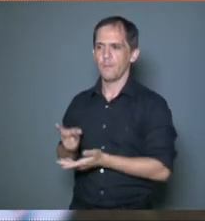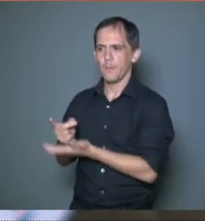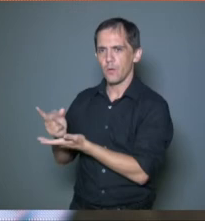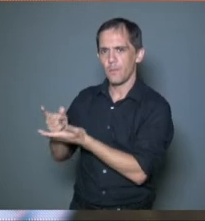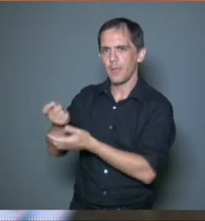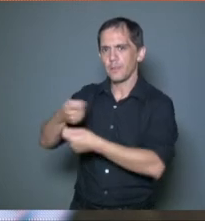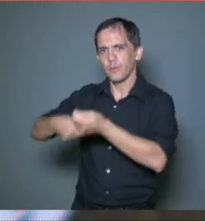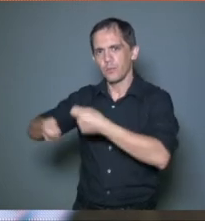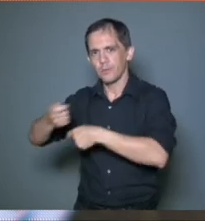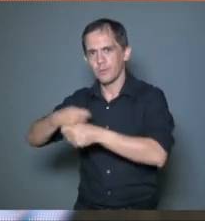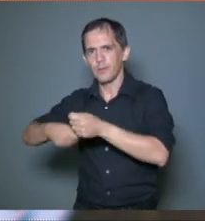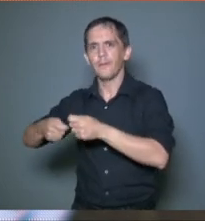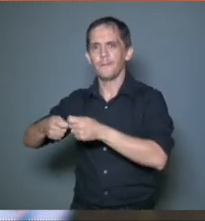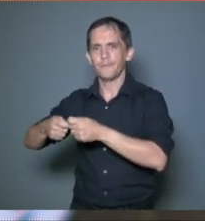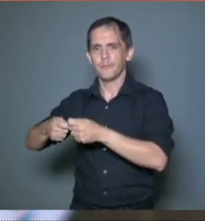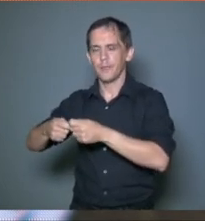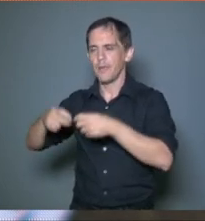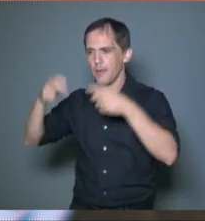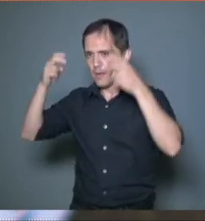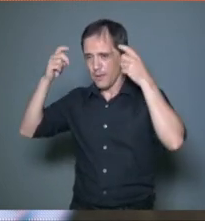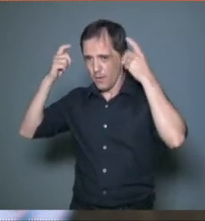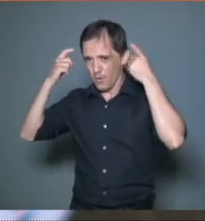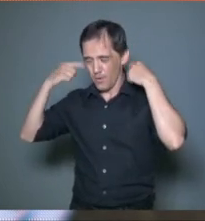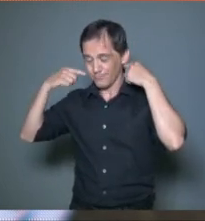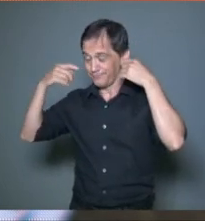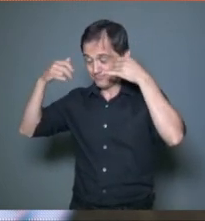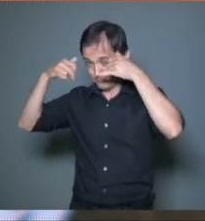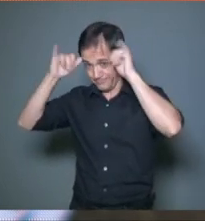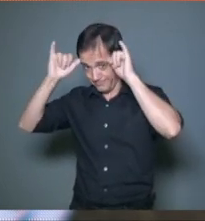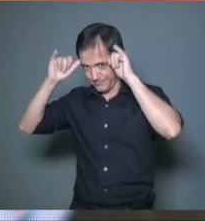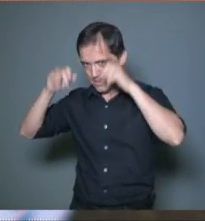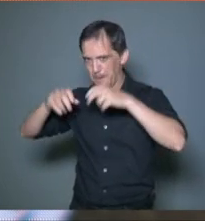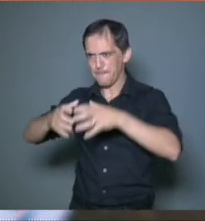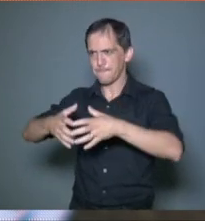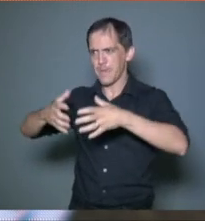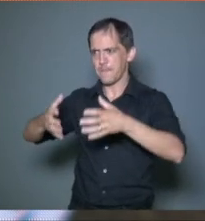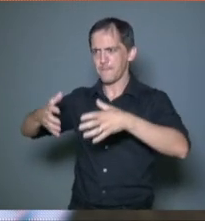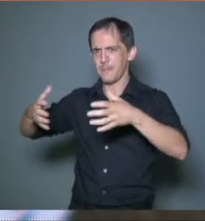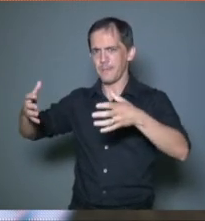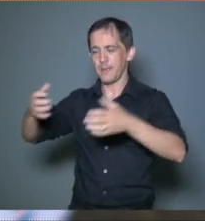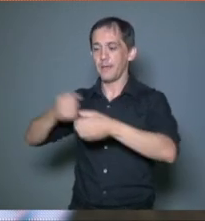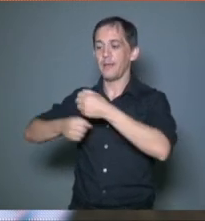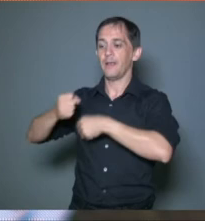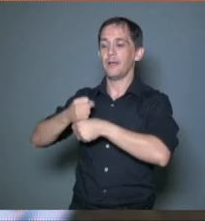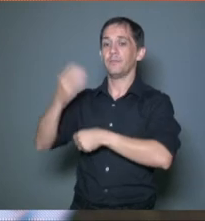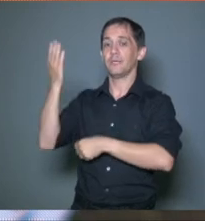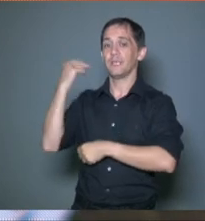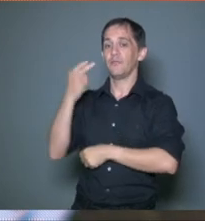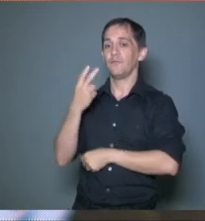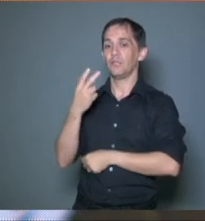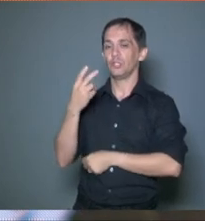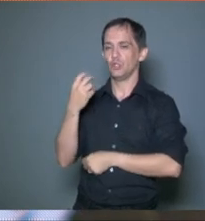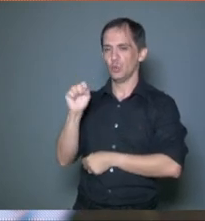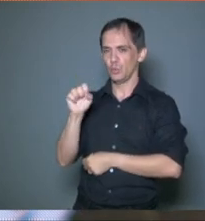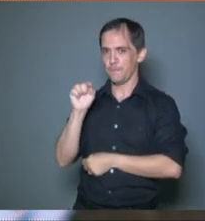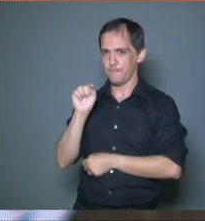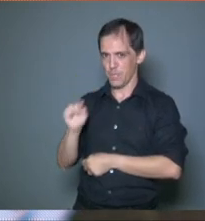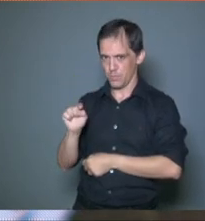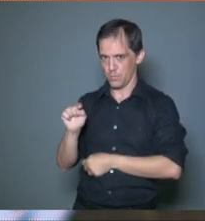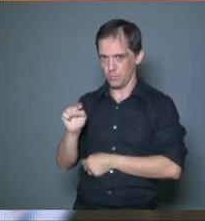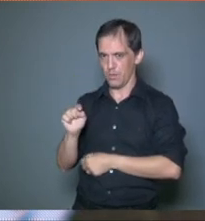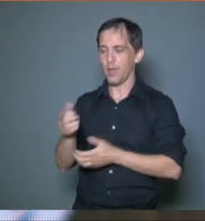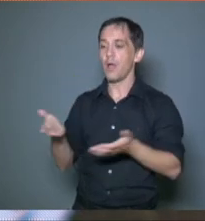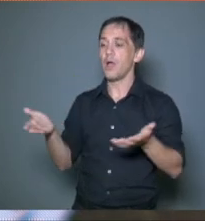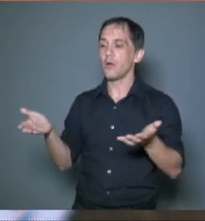professionals working on animal husbandry. We are increasing the number of head per year. Last year was 28,000